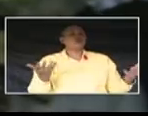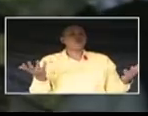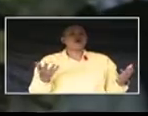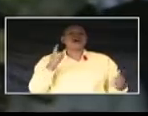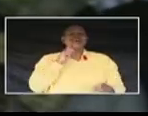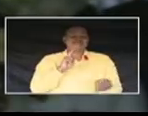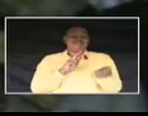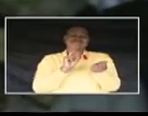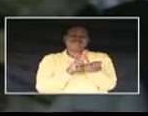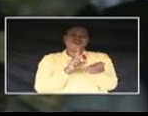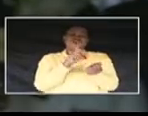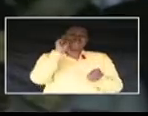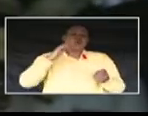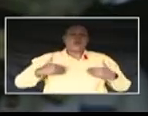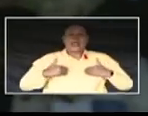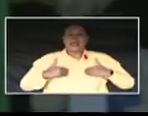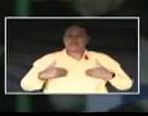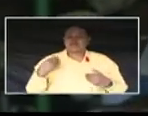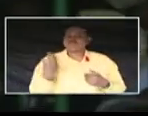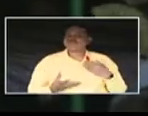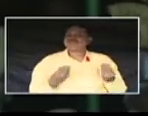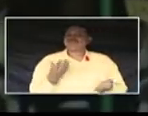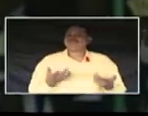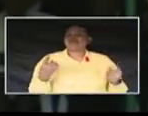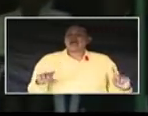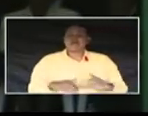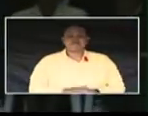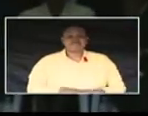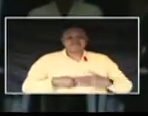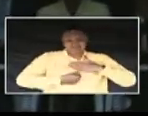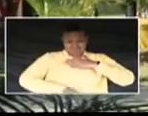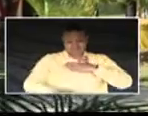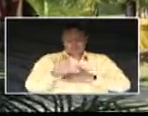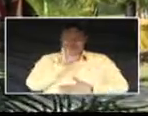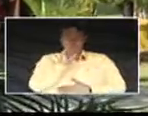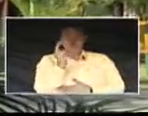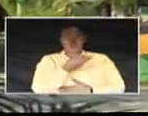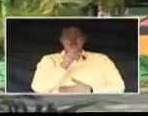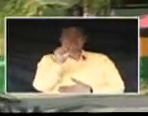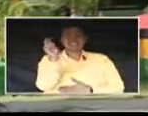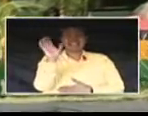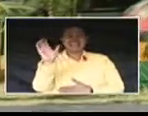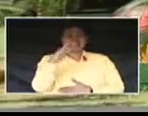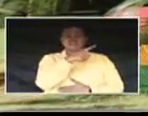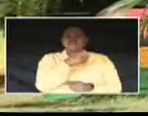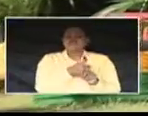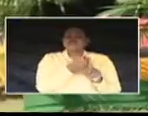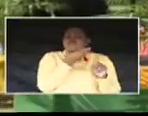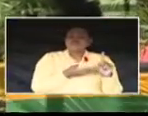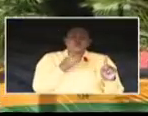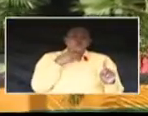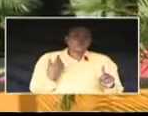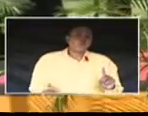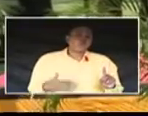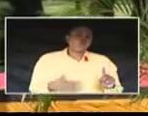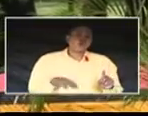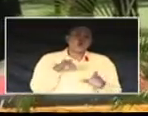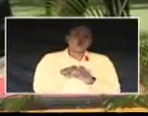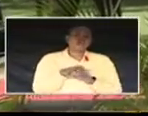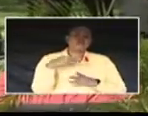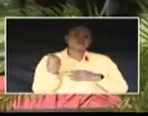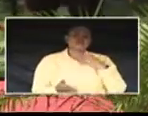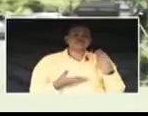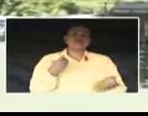veterinary medicine. Born in Old Harbour, St. Catherine, Dr. Clifford Bradford has made invaluable contribution to the